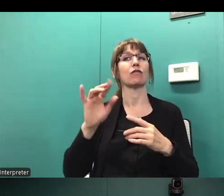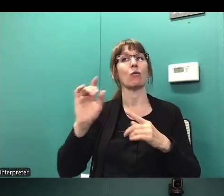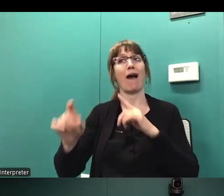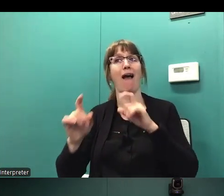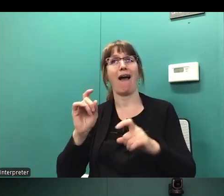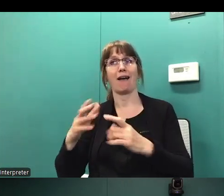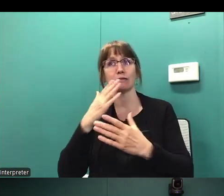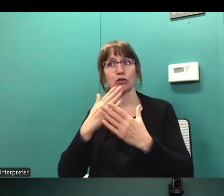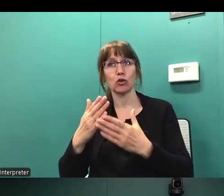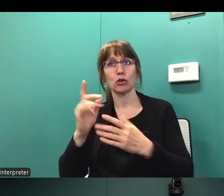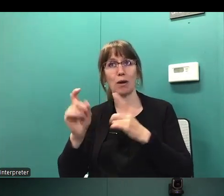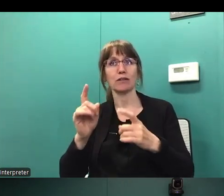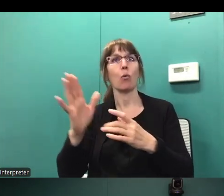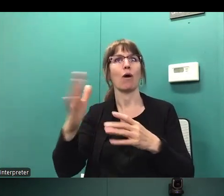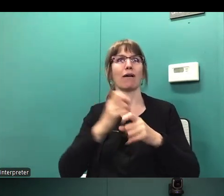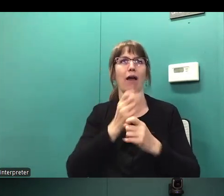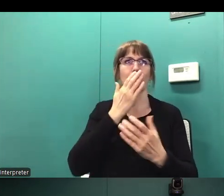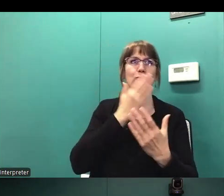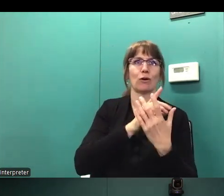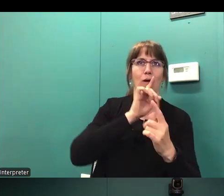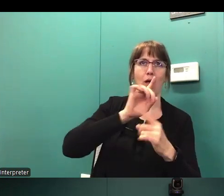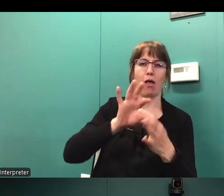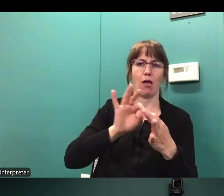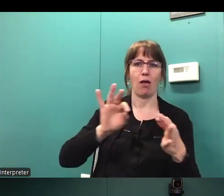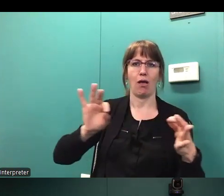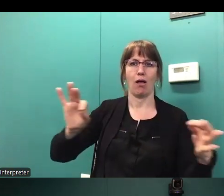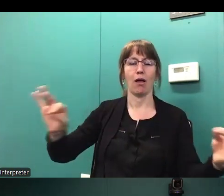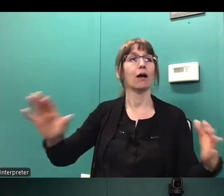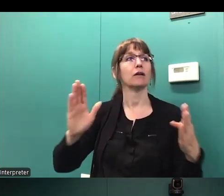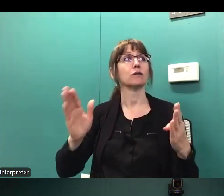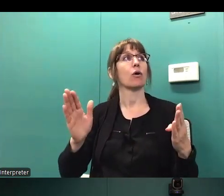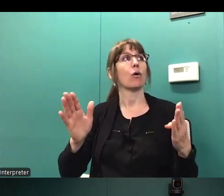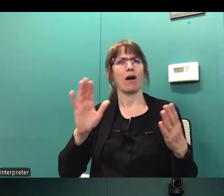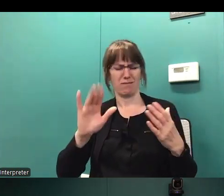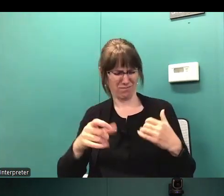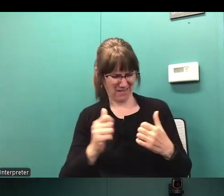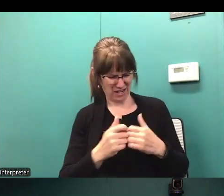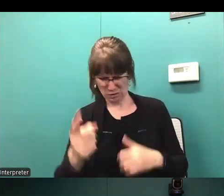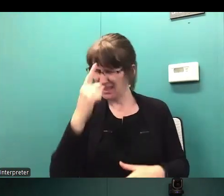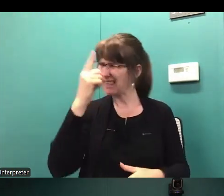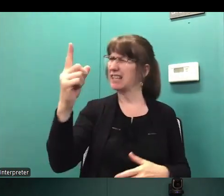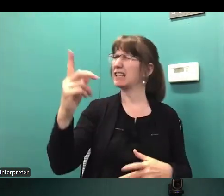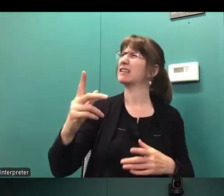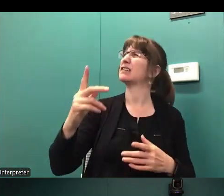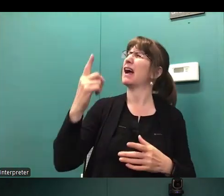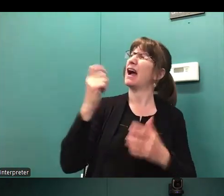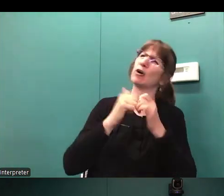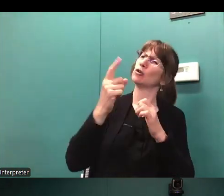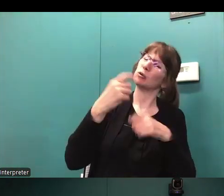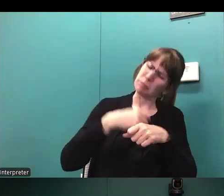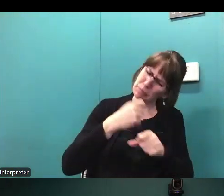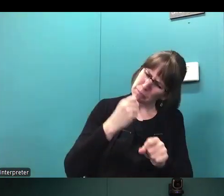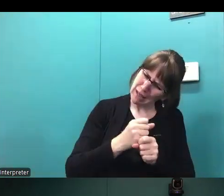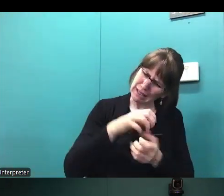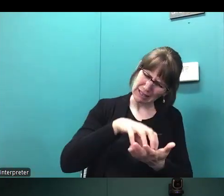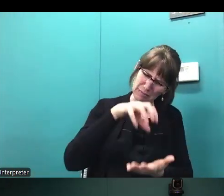questions. So using those open-ended questions like, how do you think that you make cupcakes? Can you tell me like what